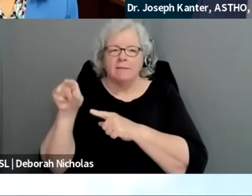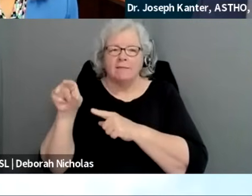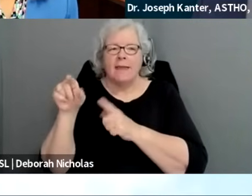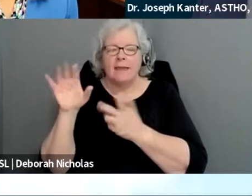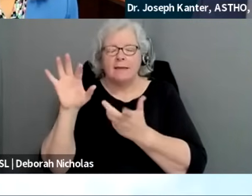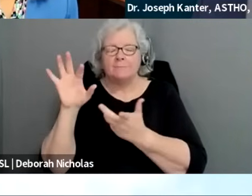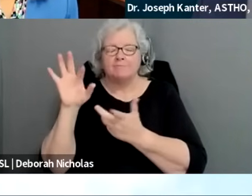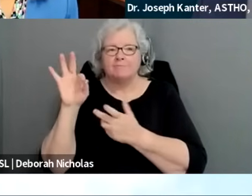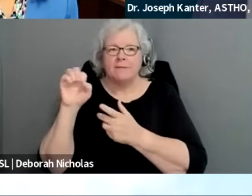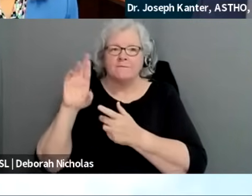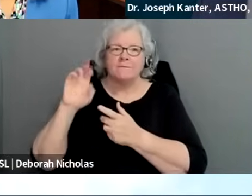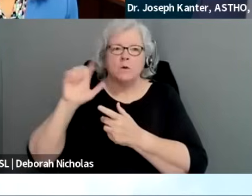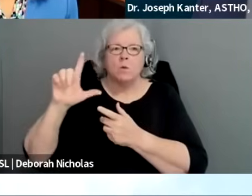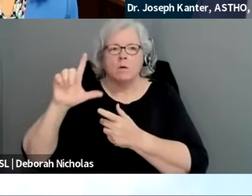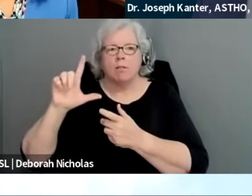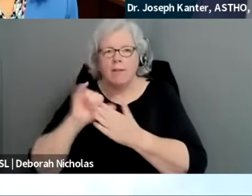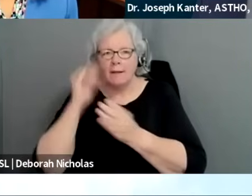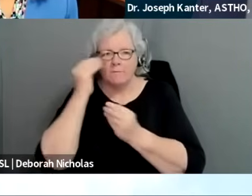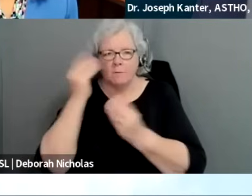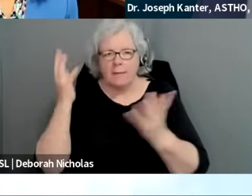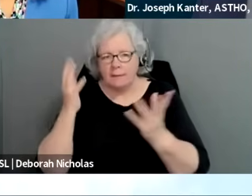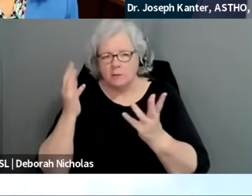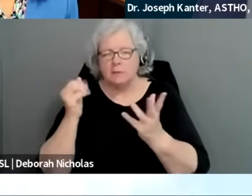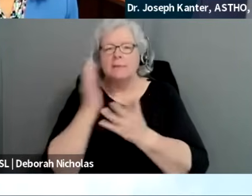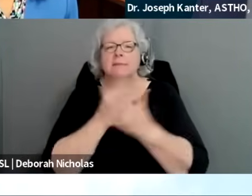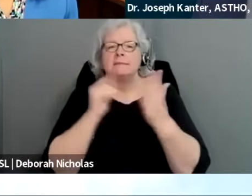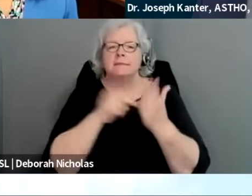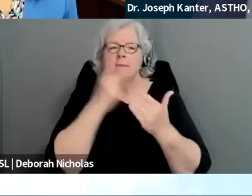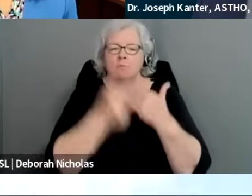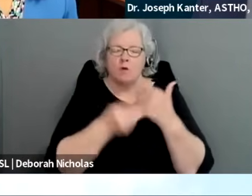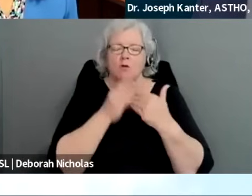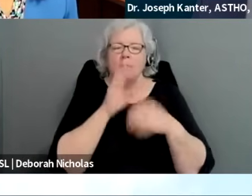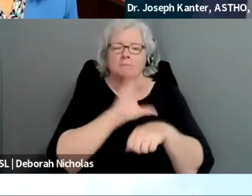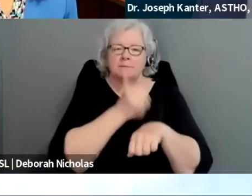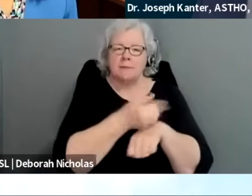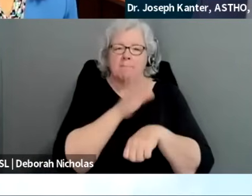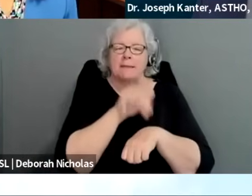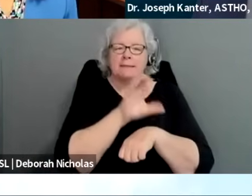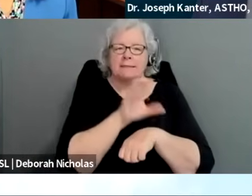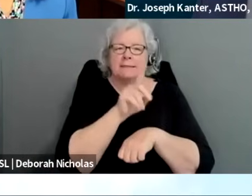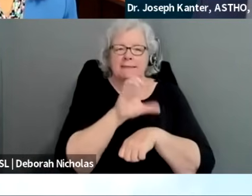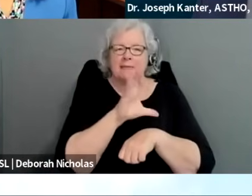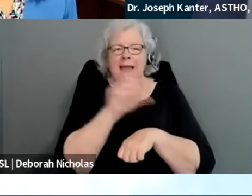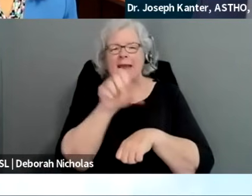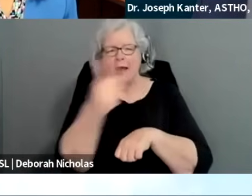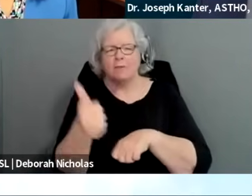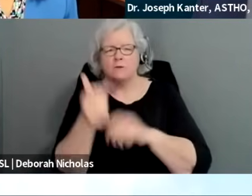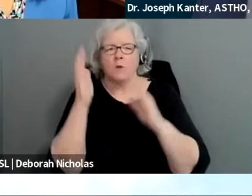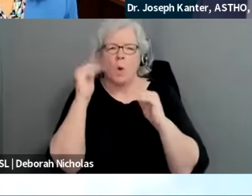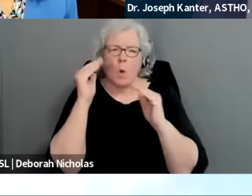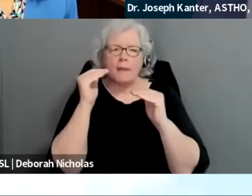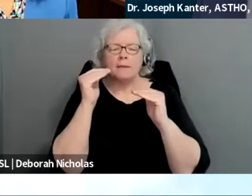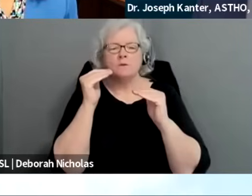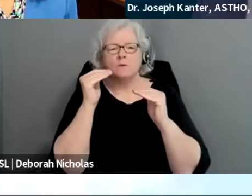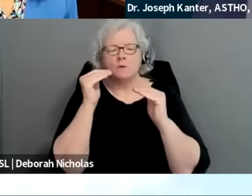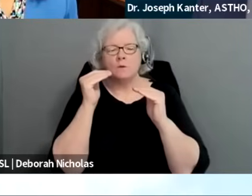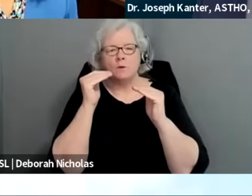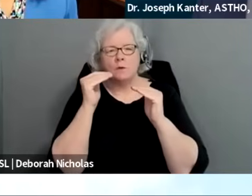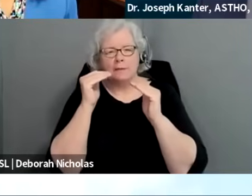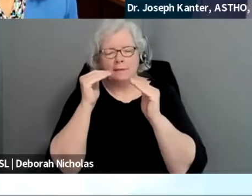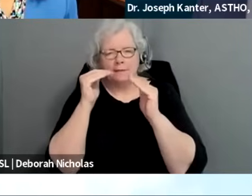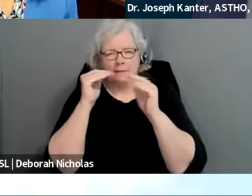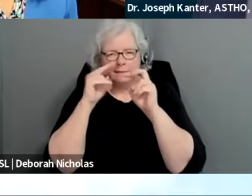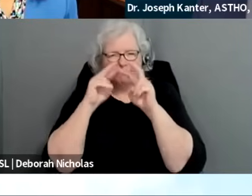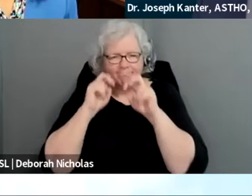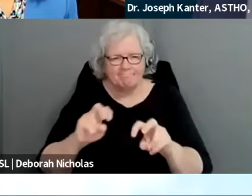And there's programs that have been started by CDC and others that are really hoping to dig into this, because understanding the how